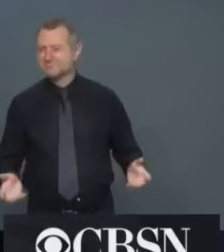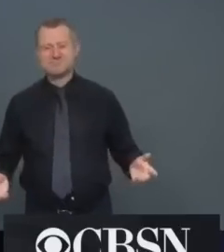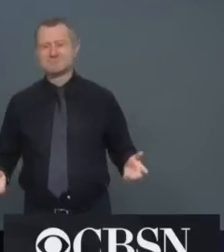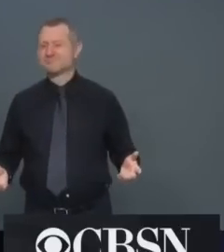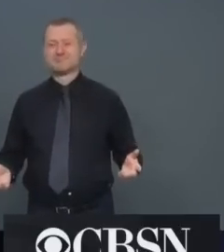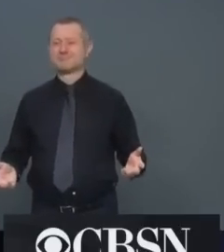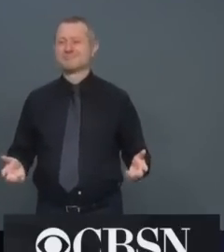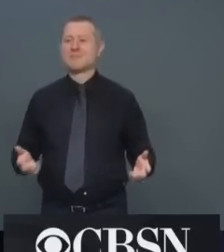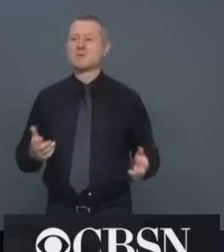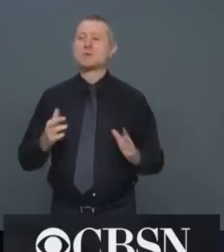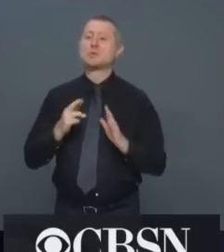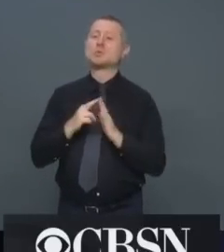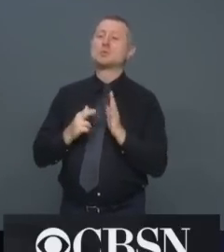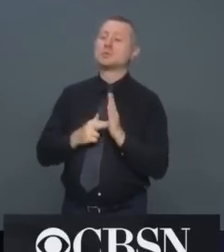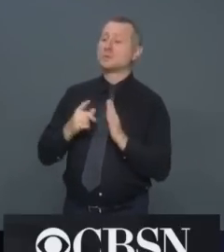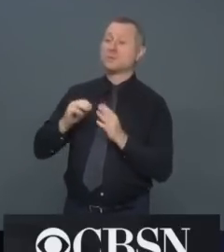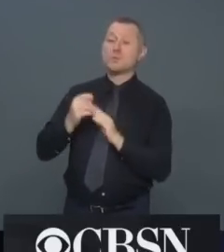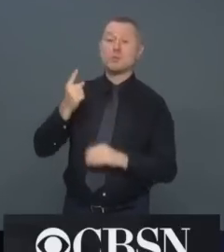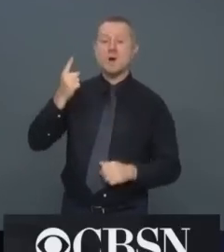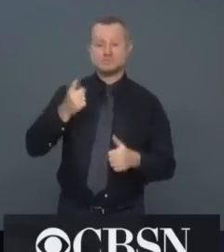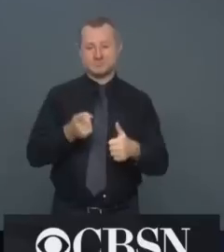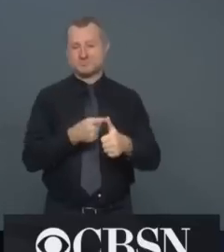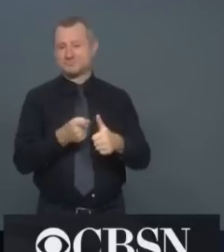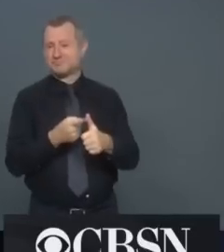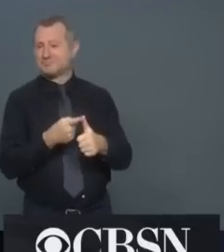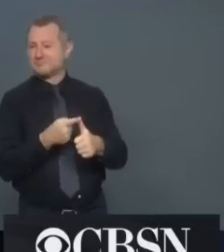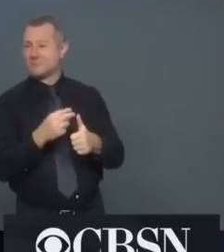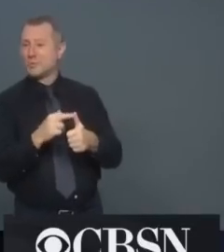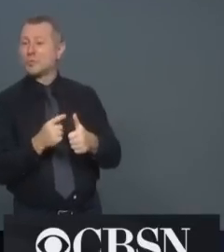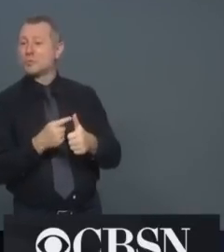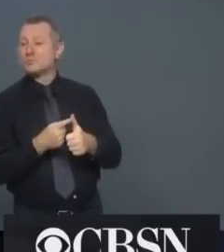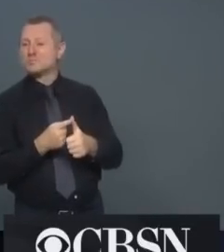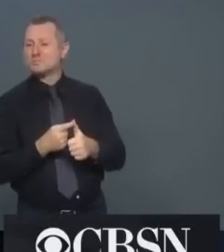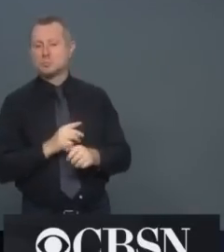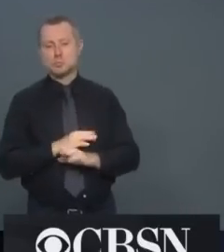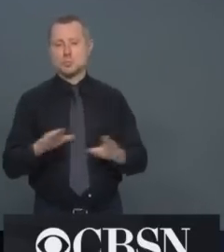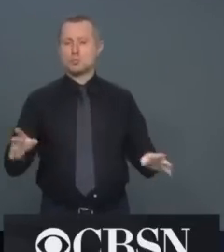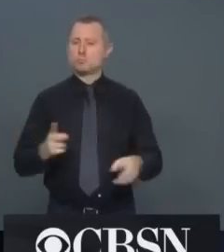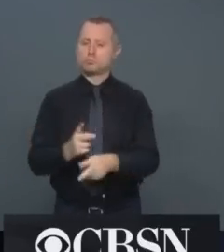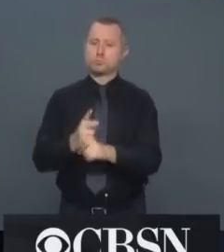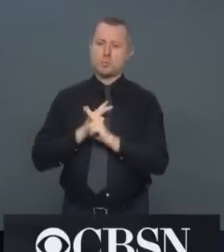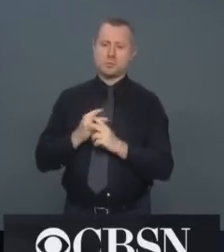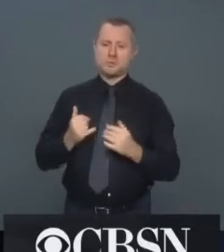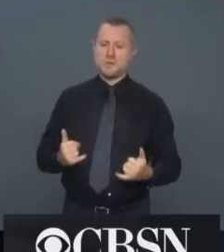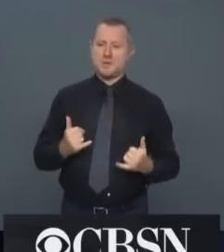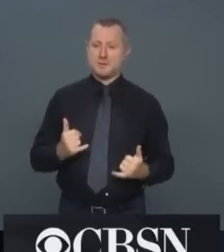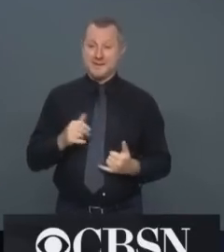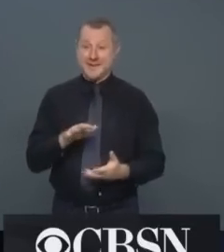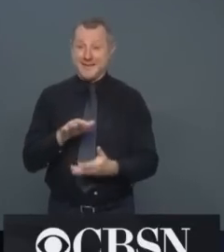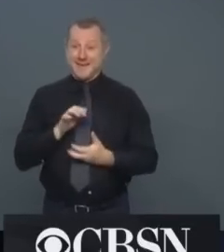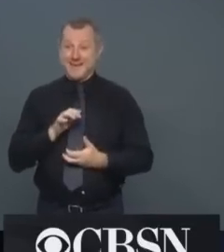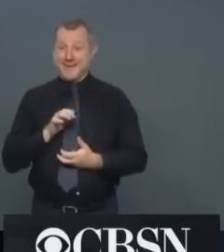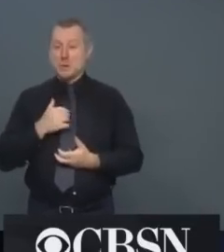Rule 1 on borrowing. Don't borrow today that which you can't pay for tomorrow.